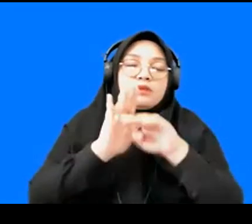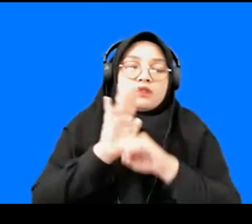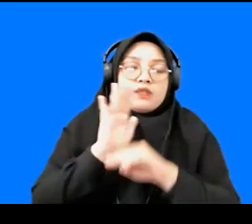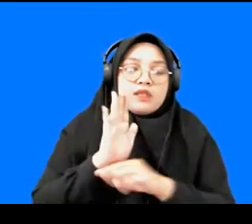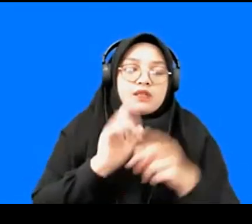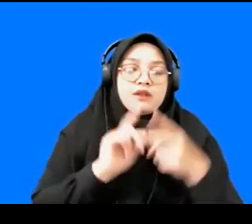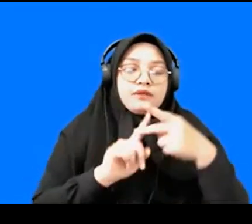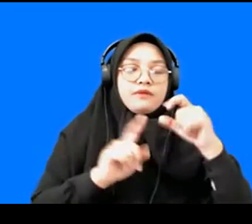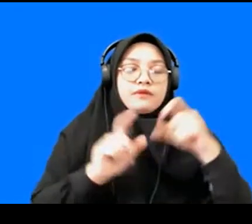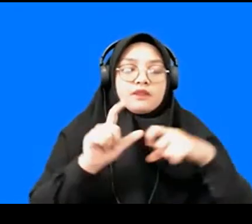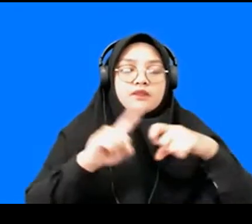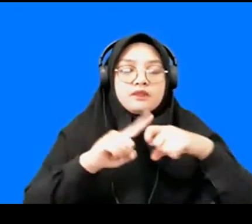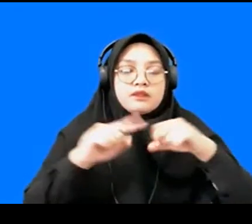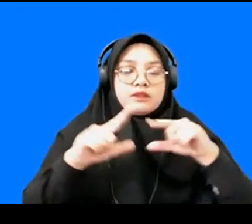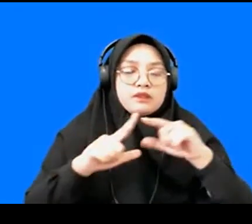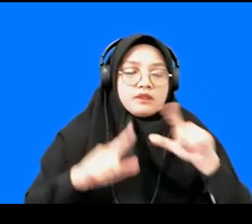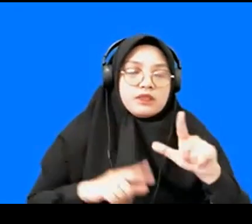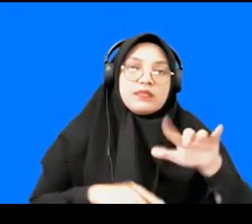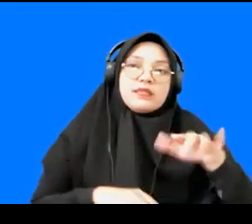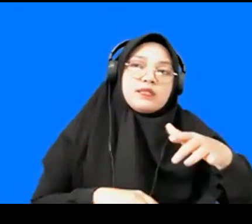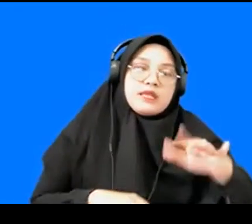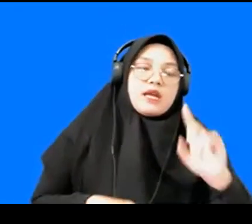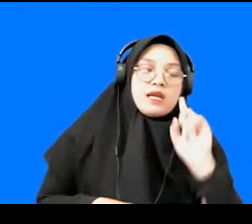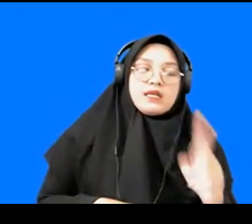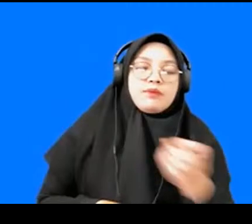steps of change could play a role.